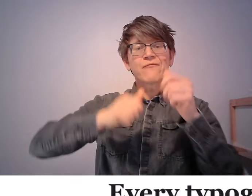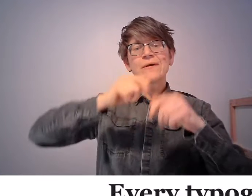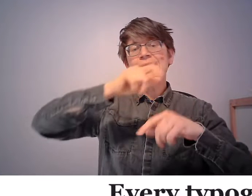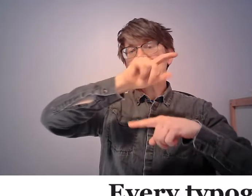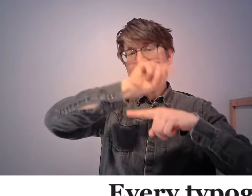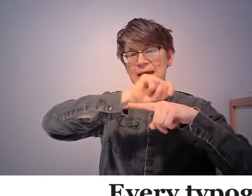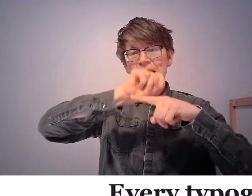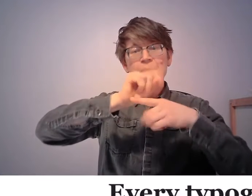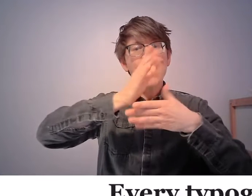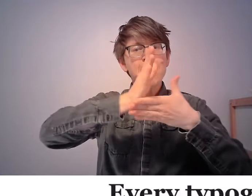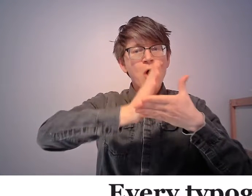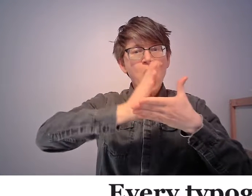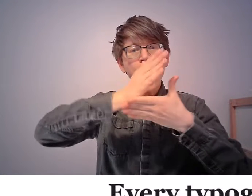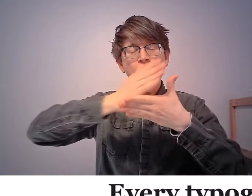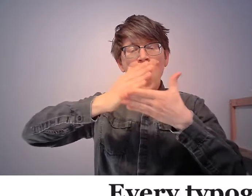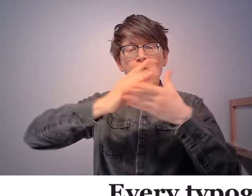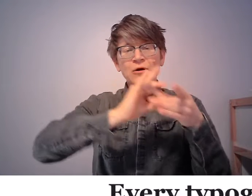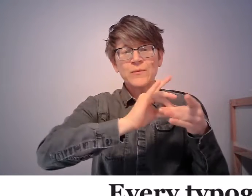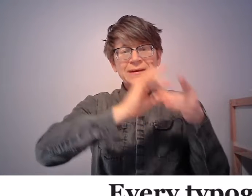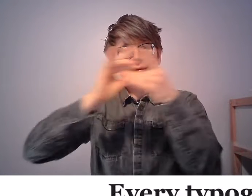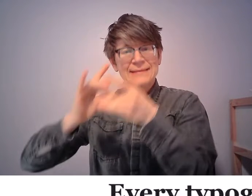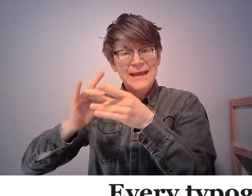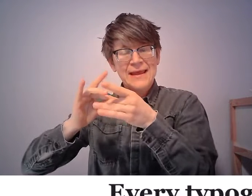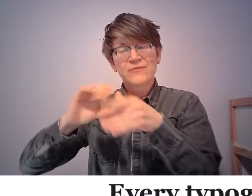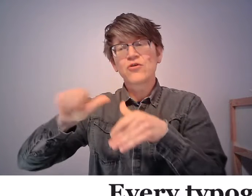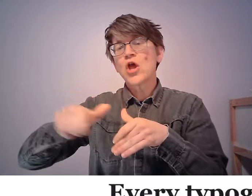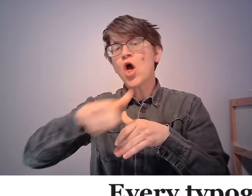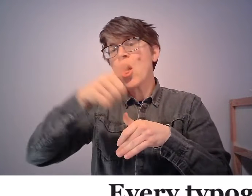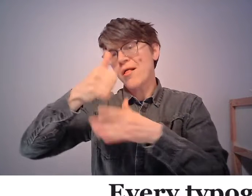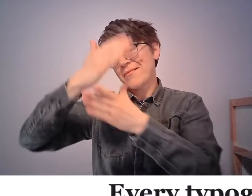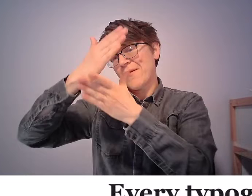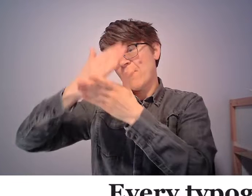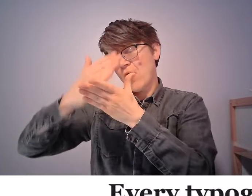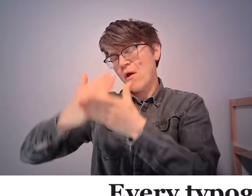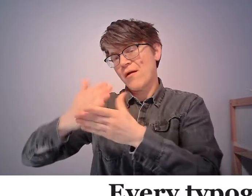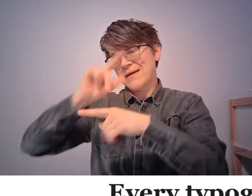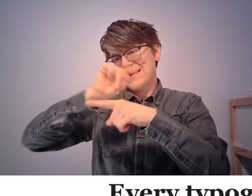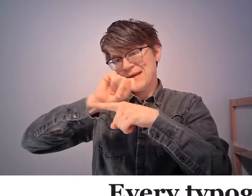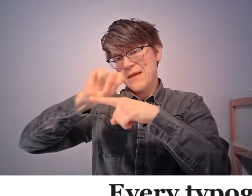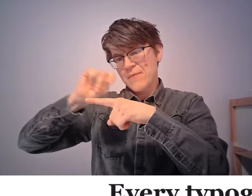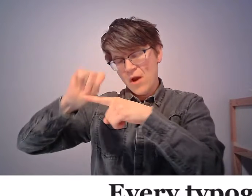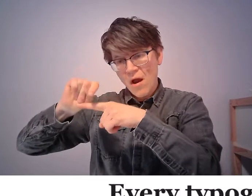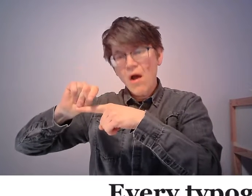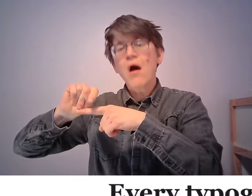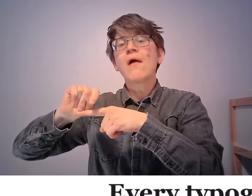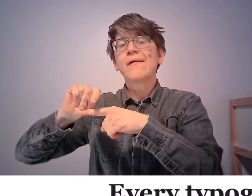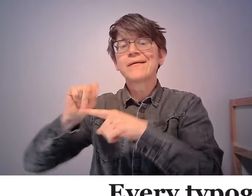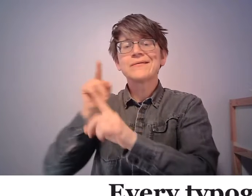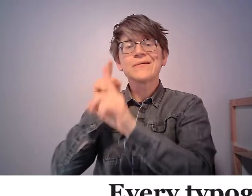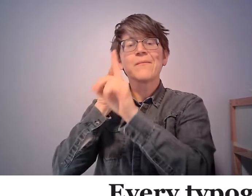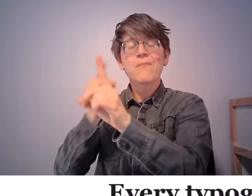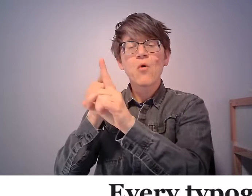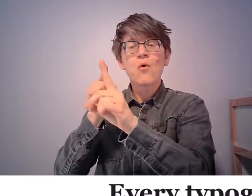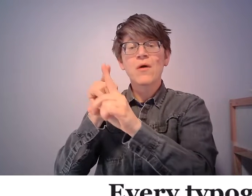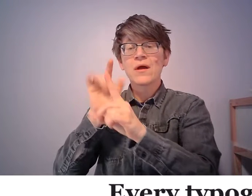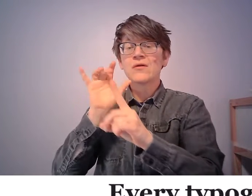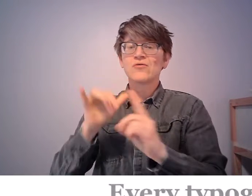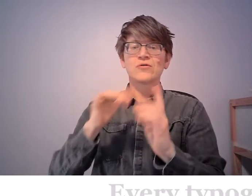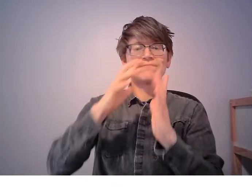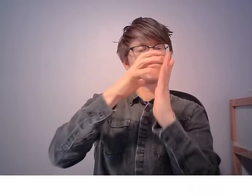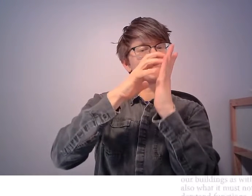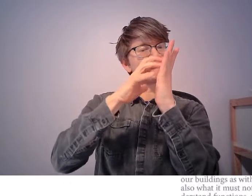element exists in relation to every other typographic element. It's all about creating a harmonious